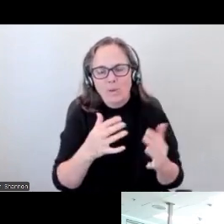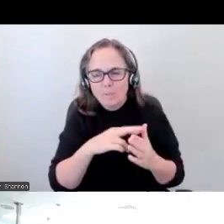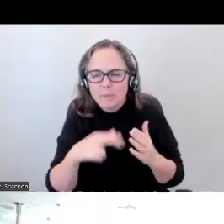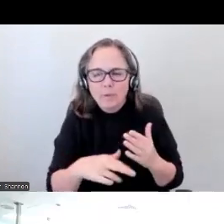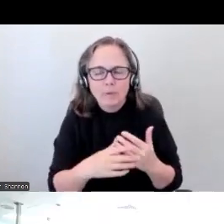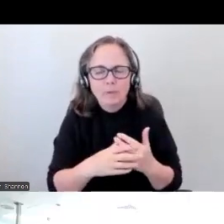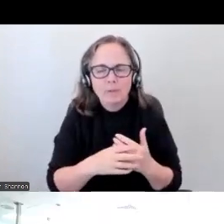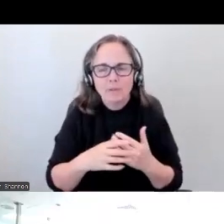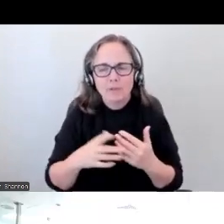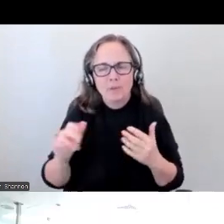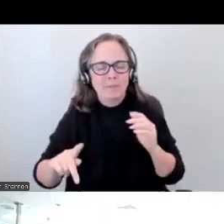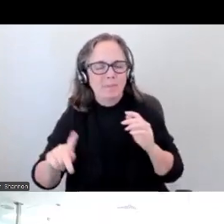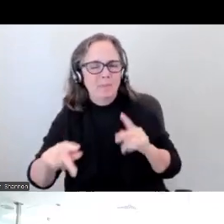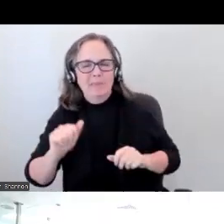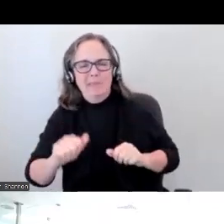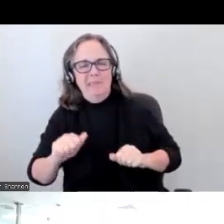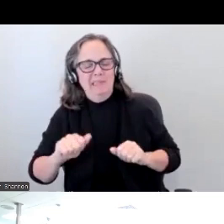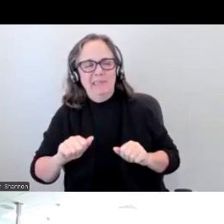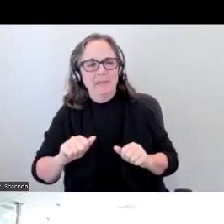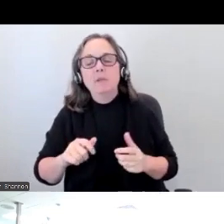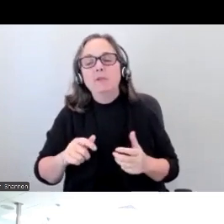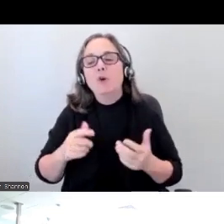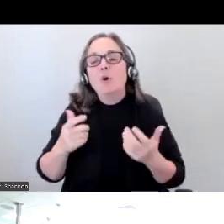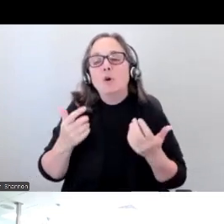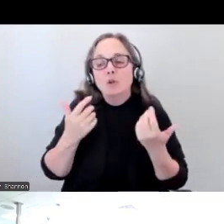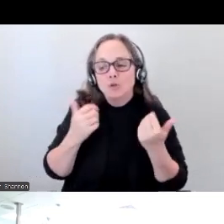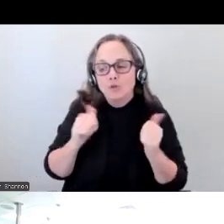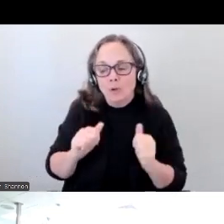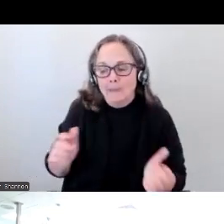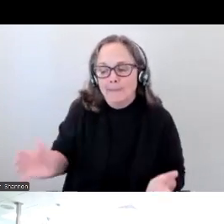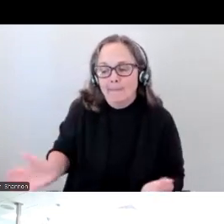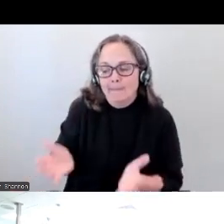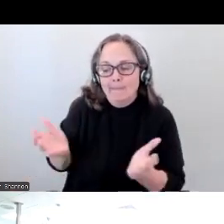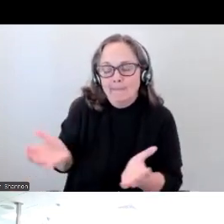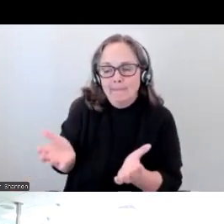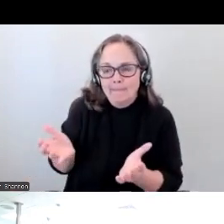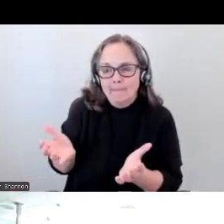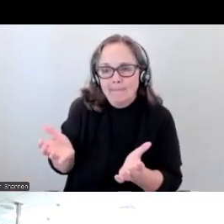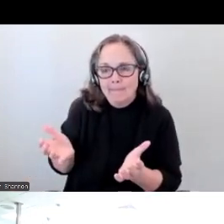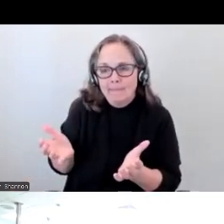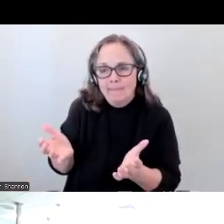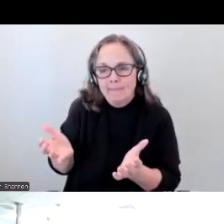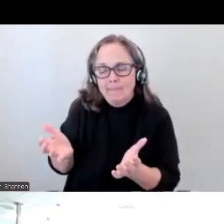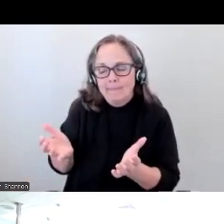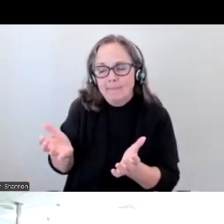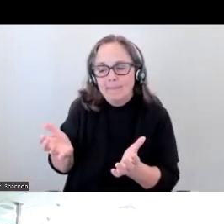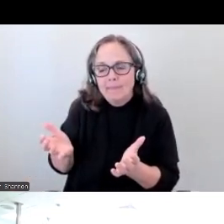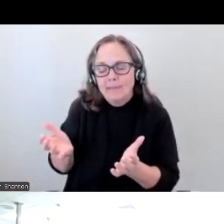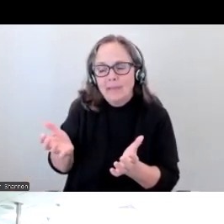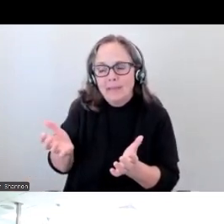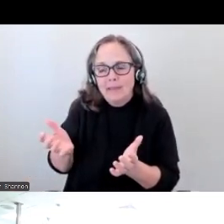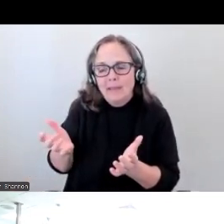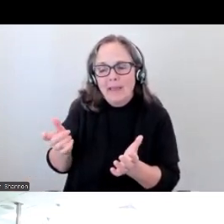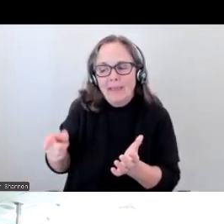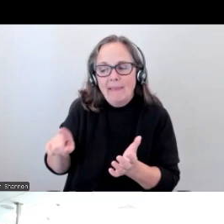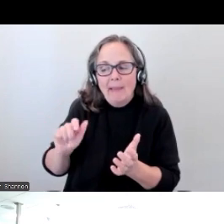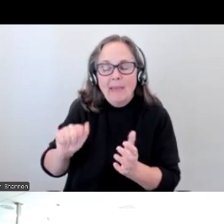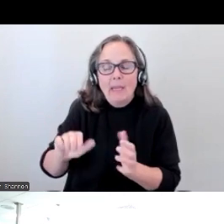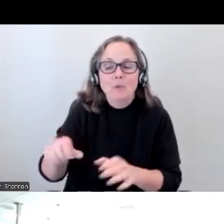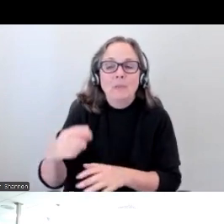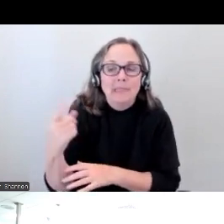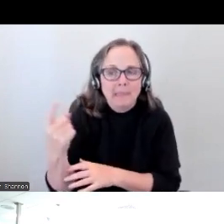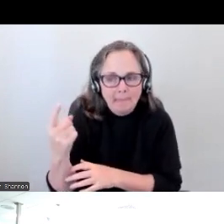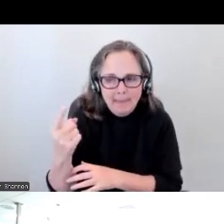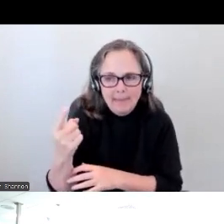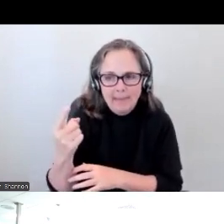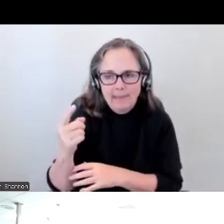so, in efforts to really put a little bit of the onus on the recipient to at least take some initial first